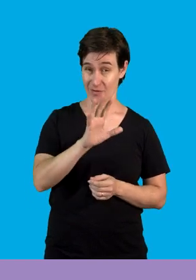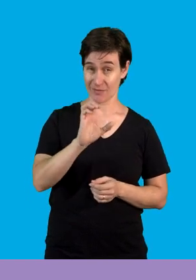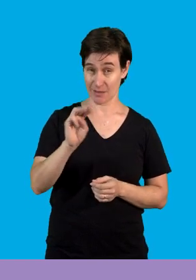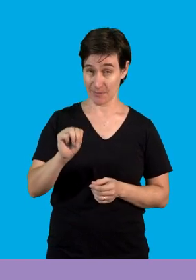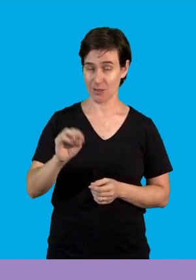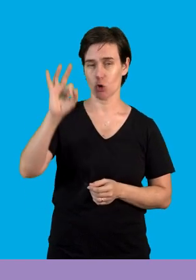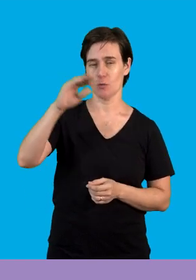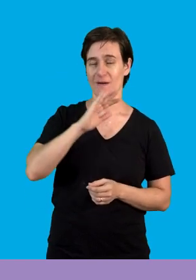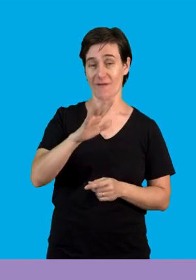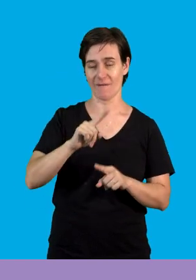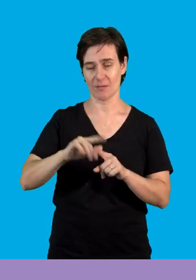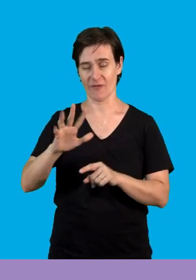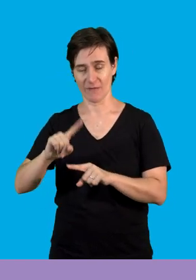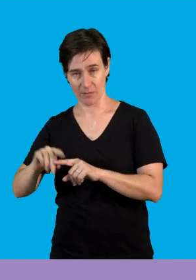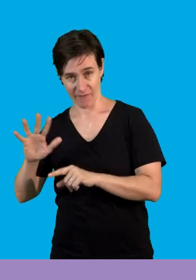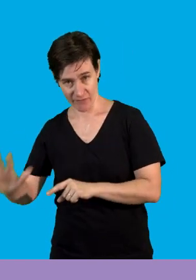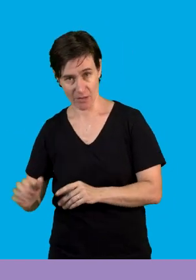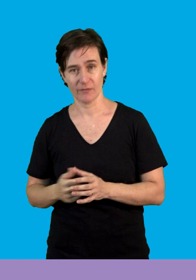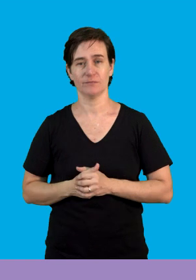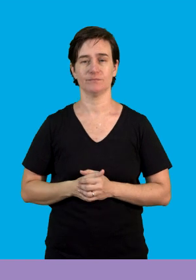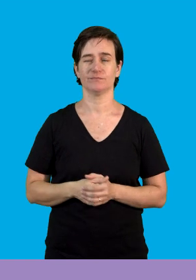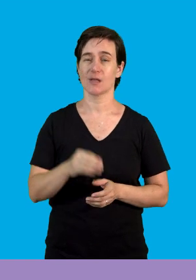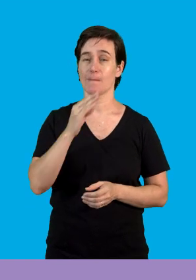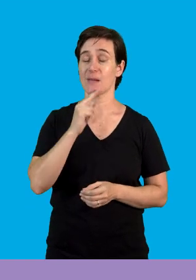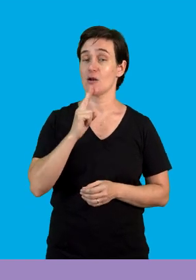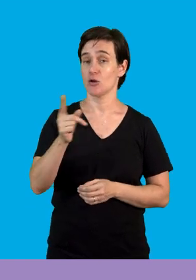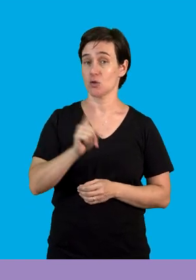we're going to cube it, and that is going to give us